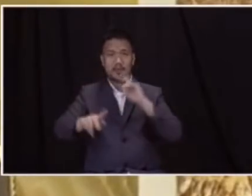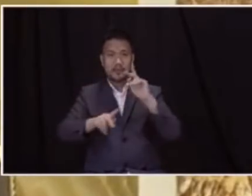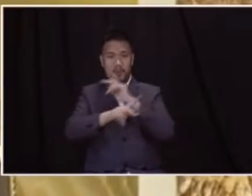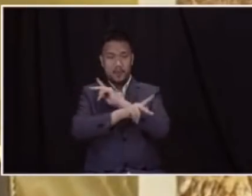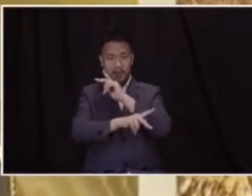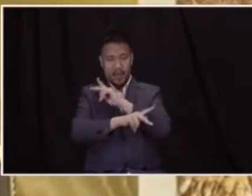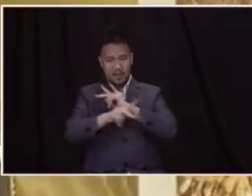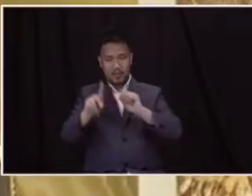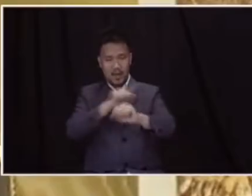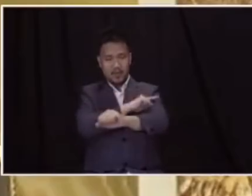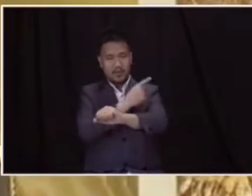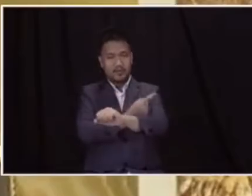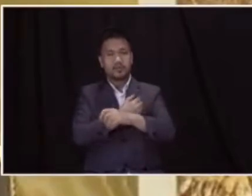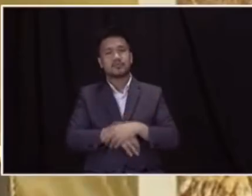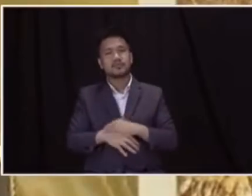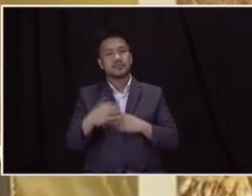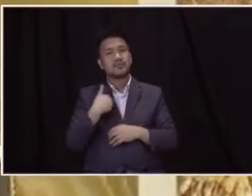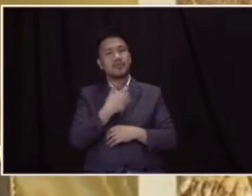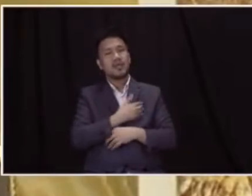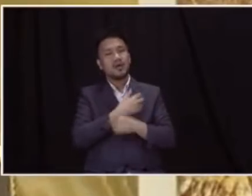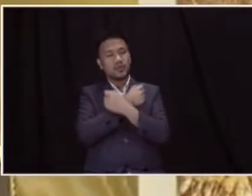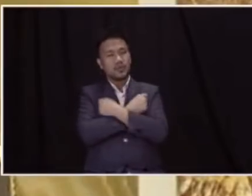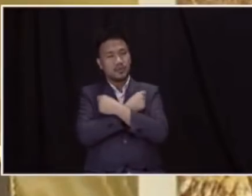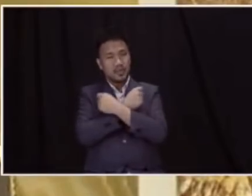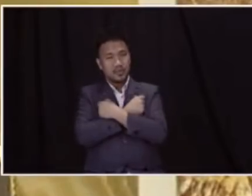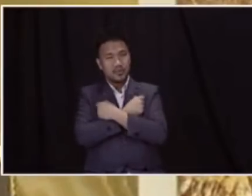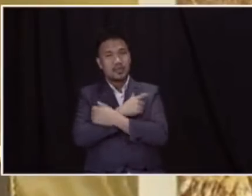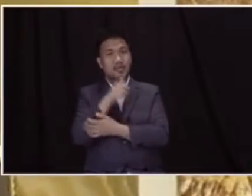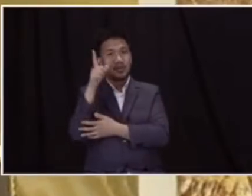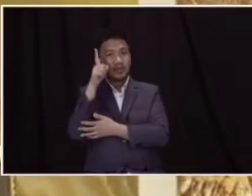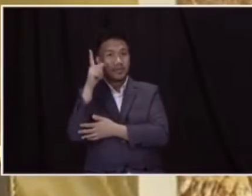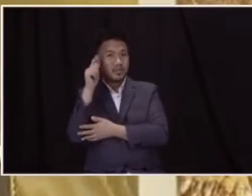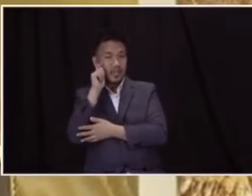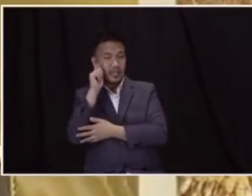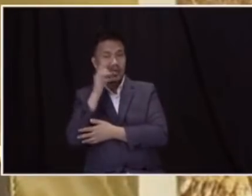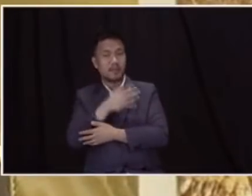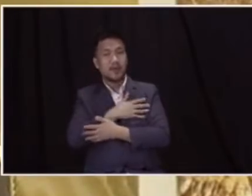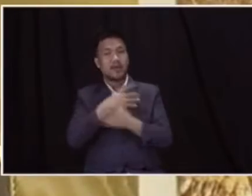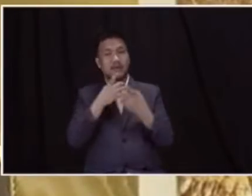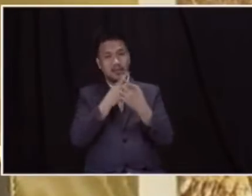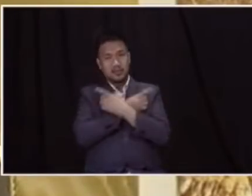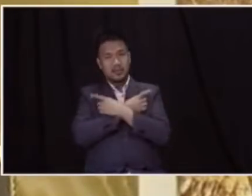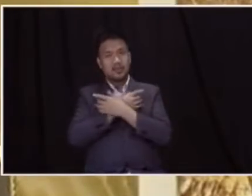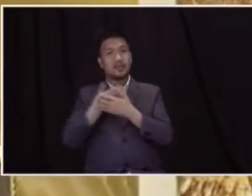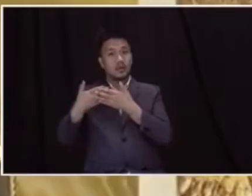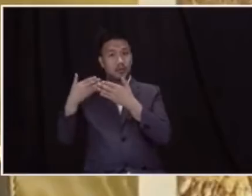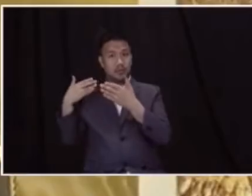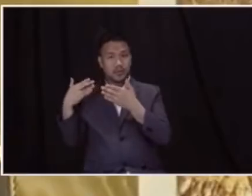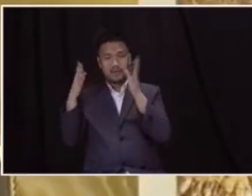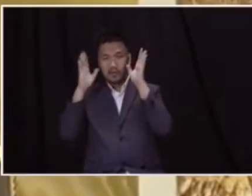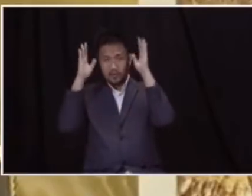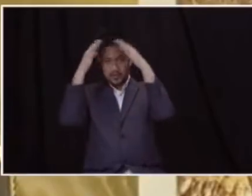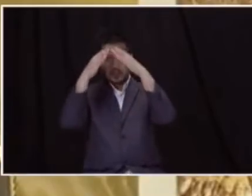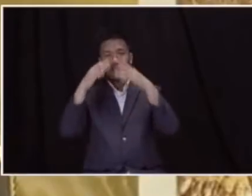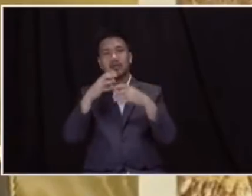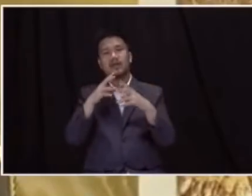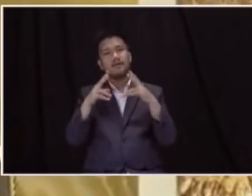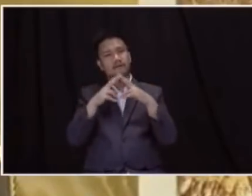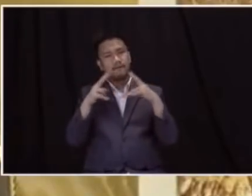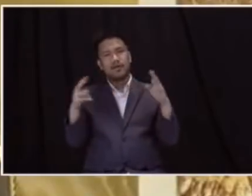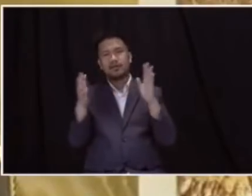Our beloved Luis Antonio Cardinal Tagle, my dear predecessor, a very